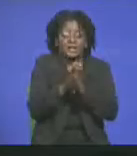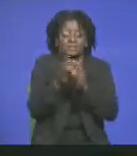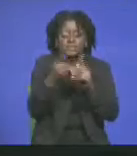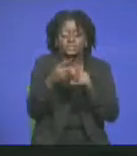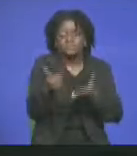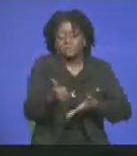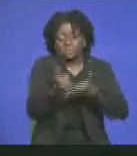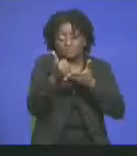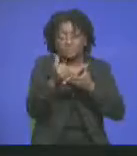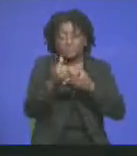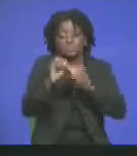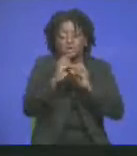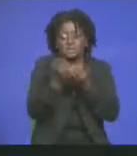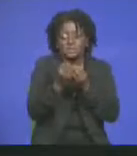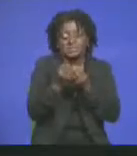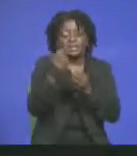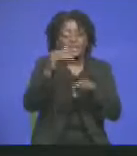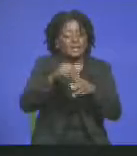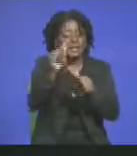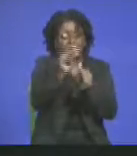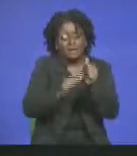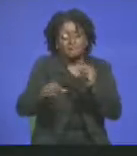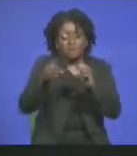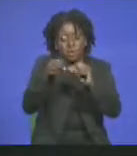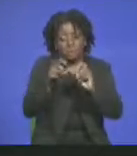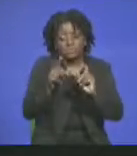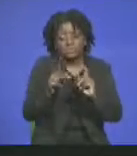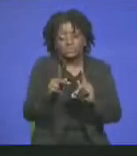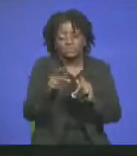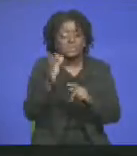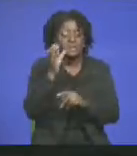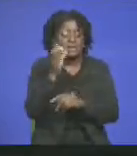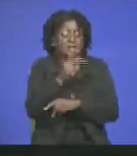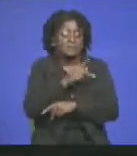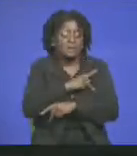organization at every opportunity. Carla Palmer, ZNS Network News.